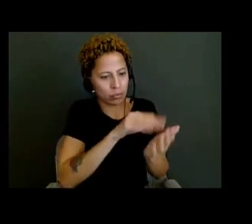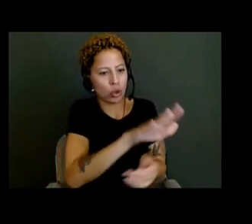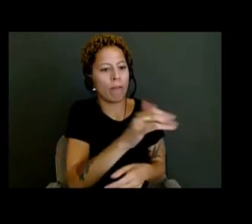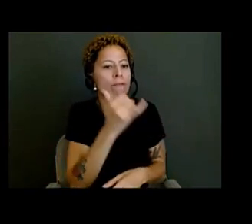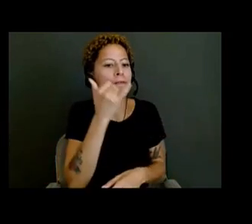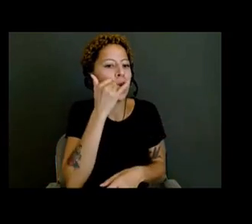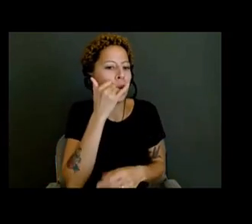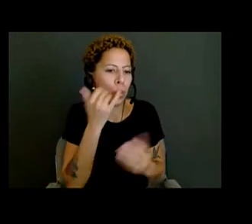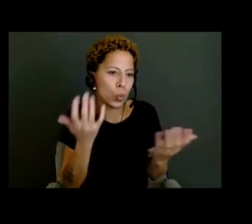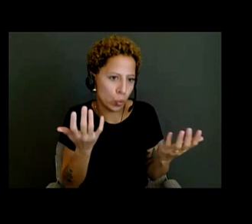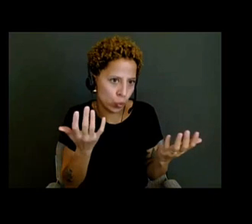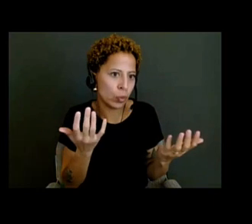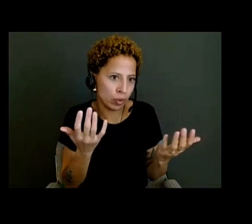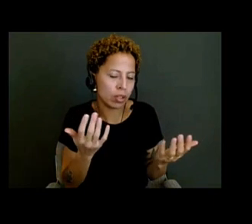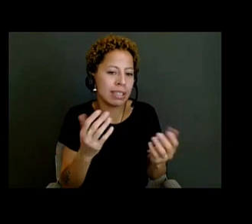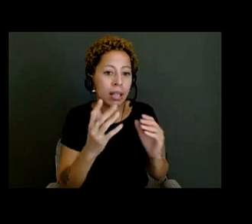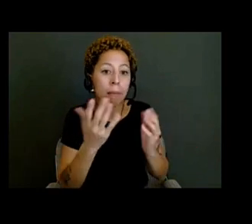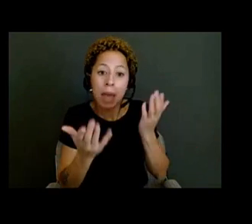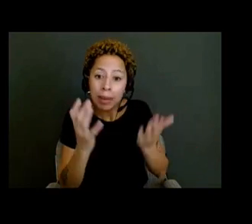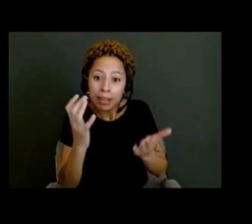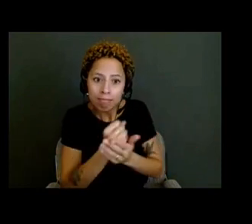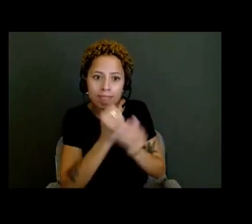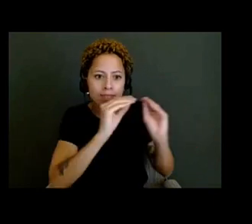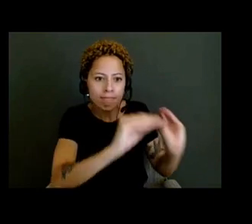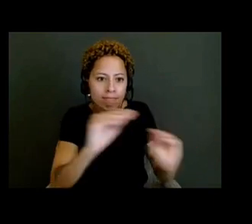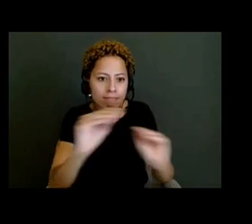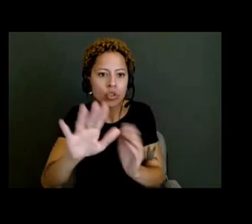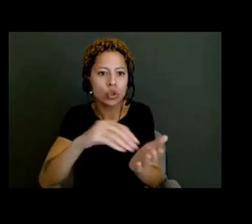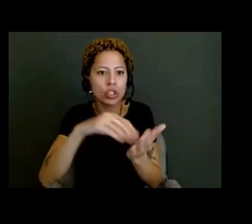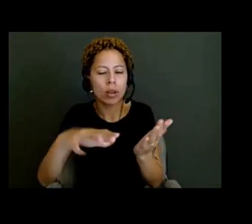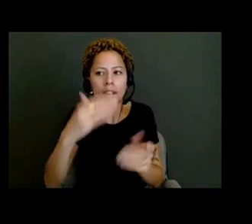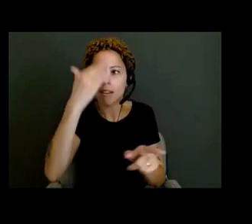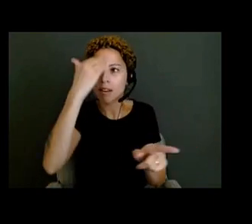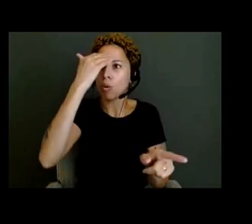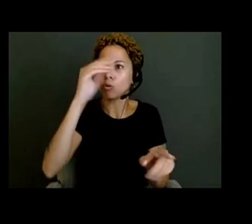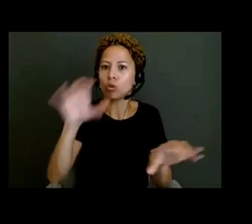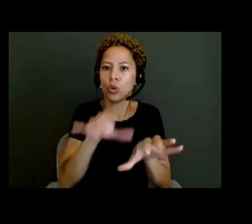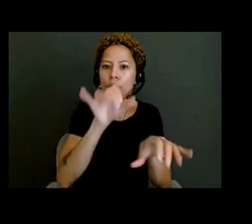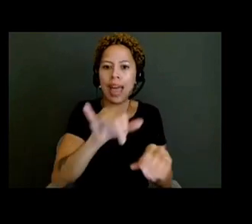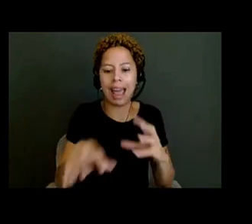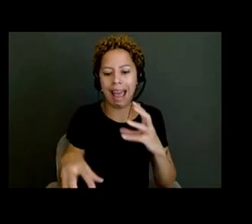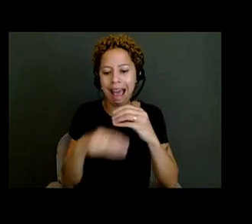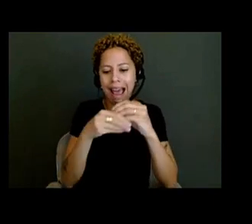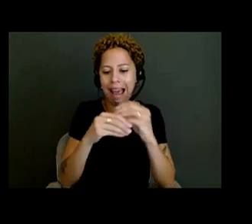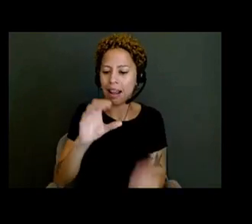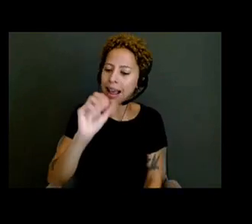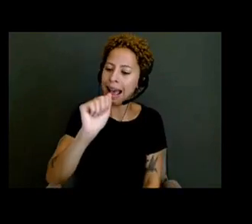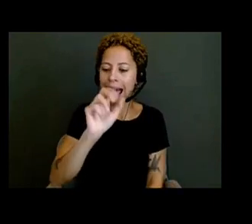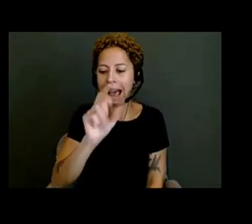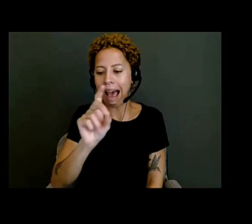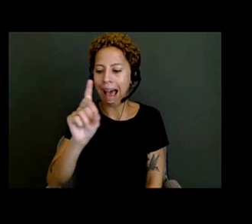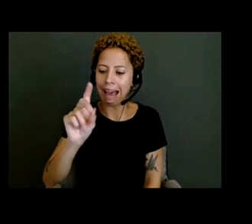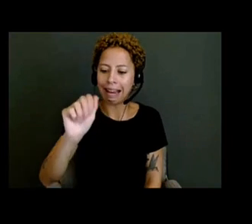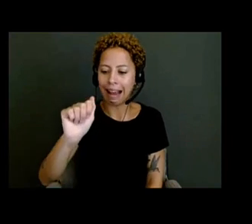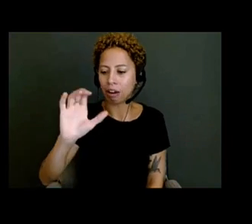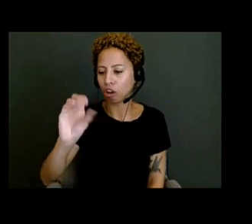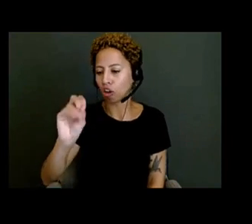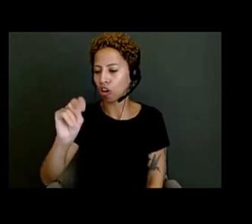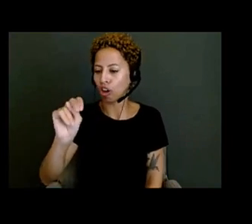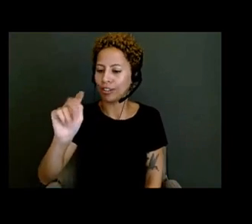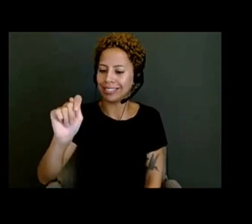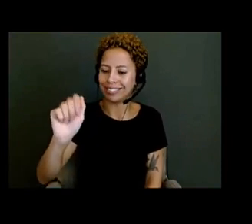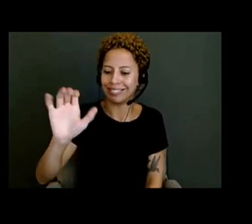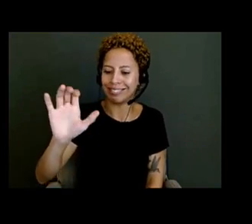working with you. So they know to do that with other organizations and other friends and colleagues they're working with as well. It's always good to